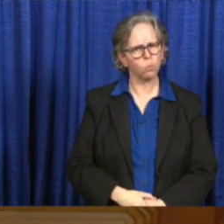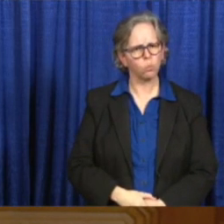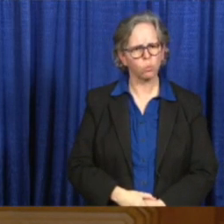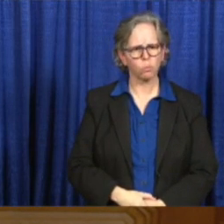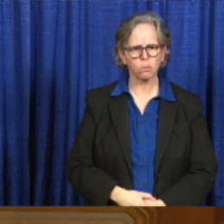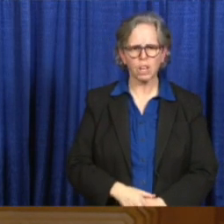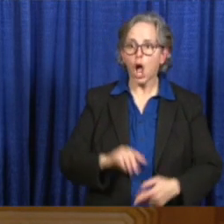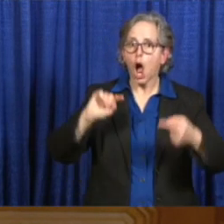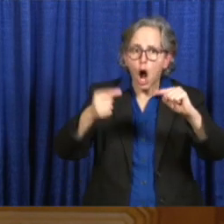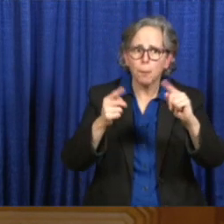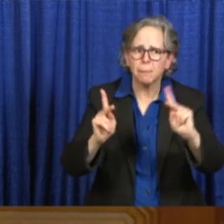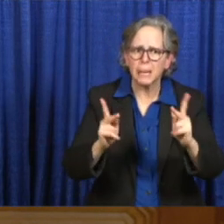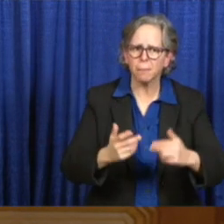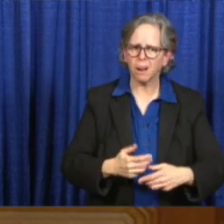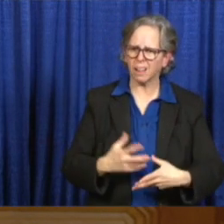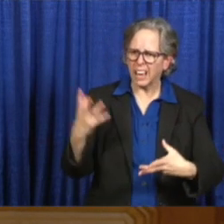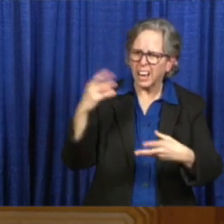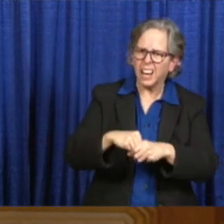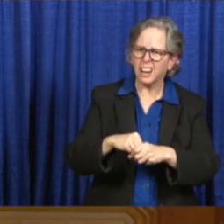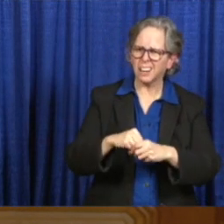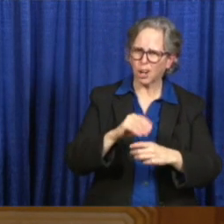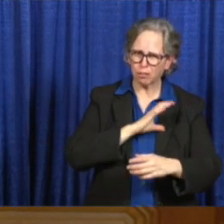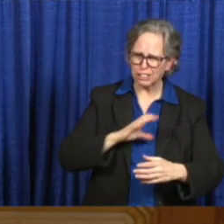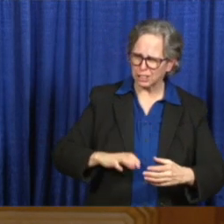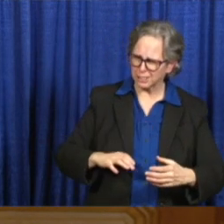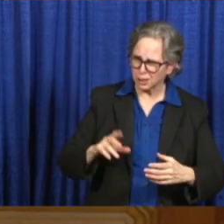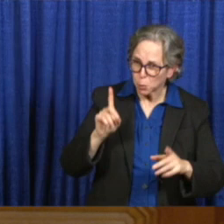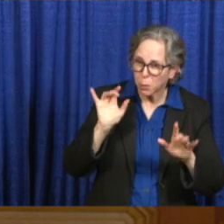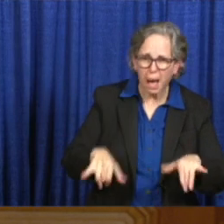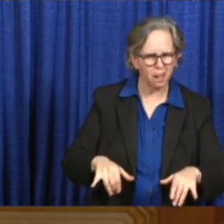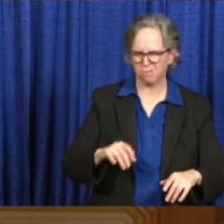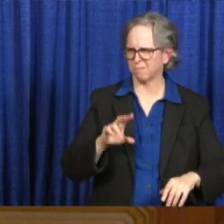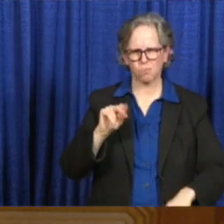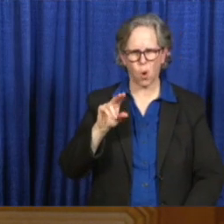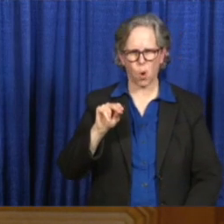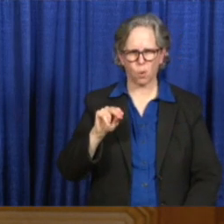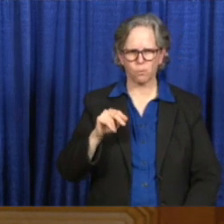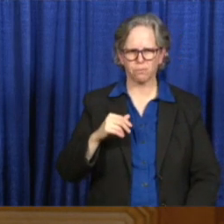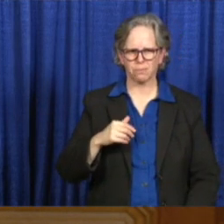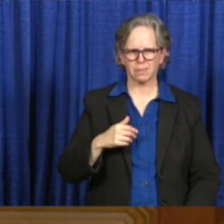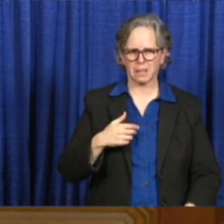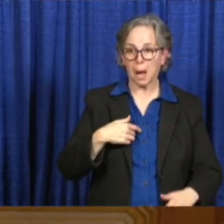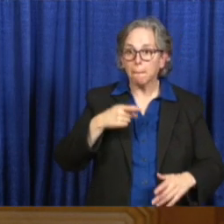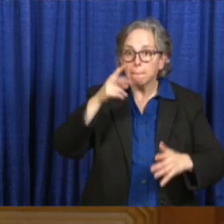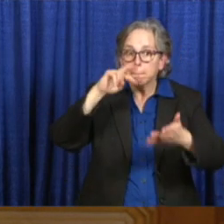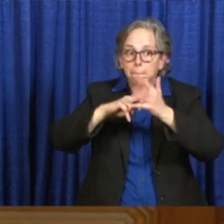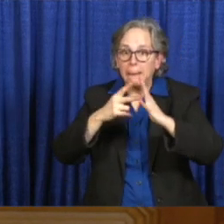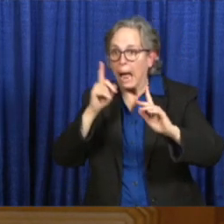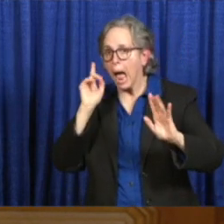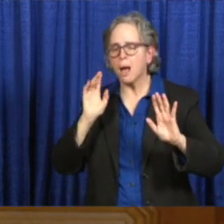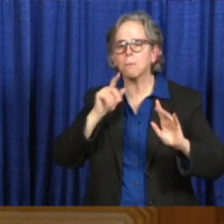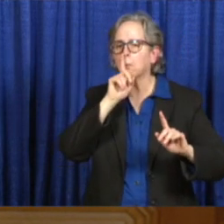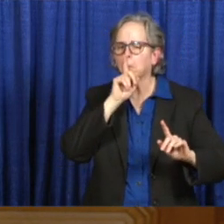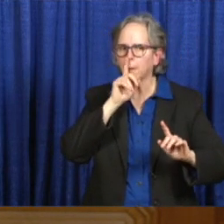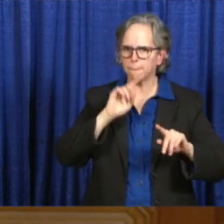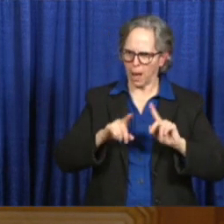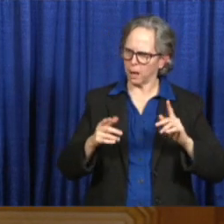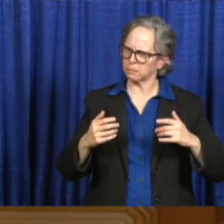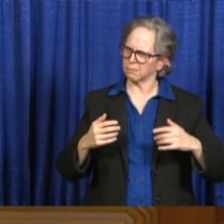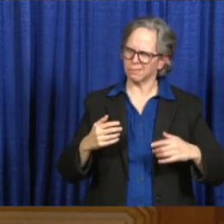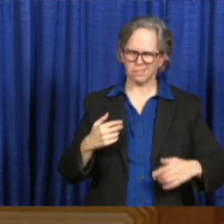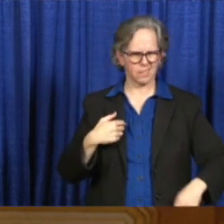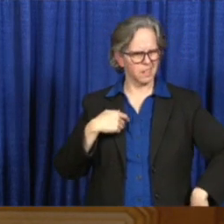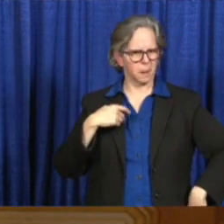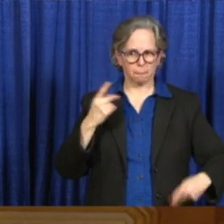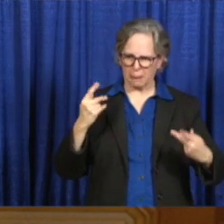people. And I'm sure no one intends to do that, but by bringing people together, you are